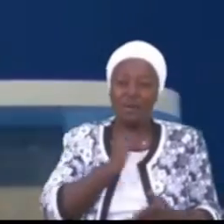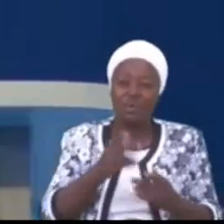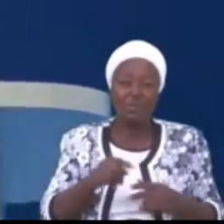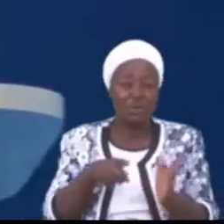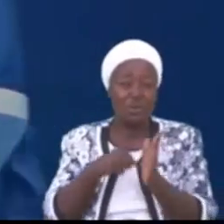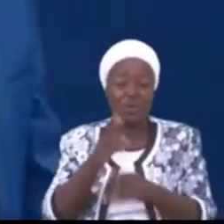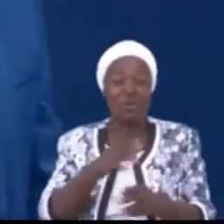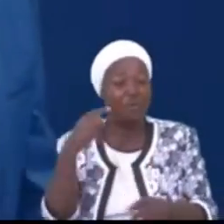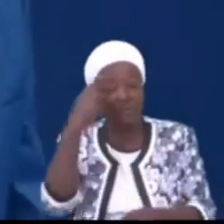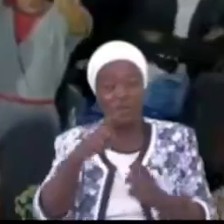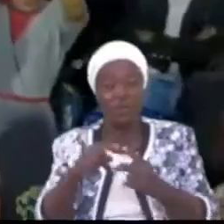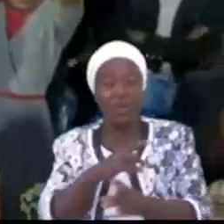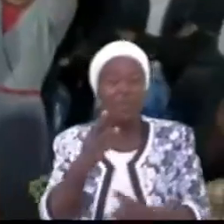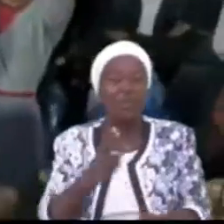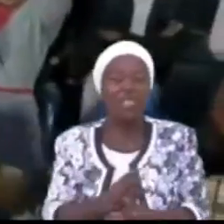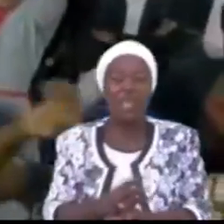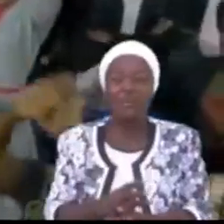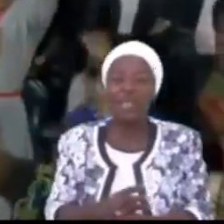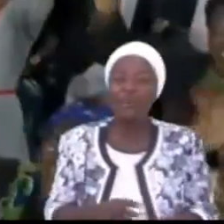the world.